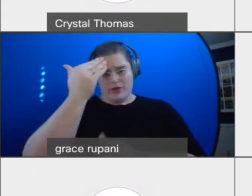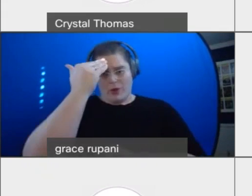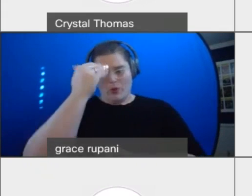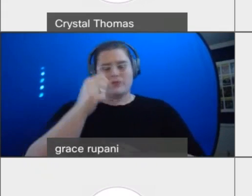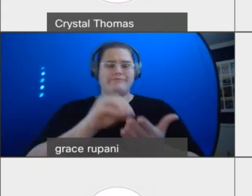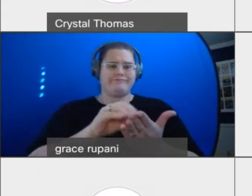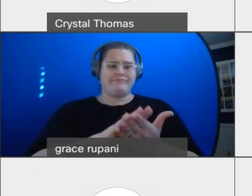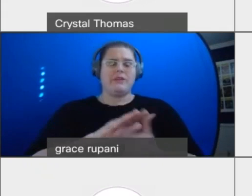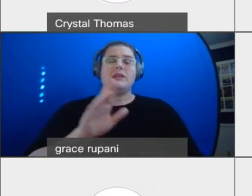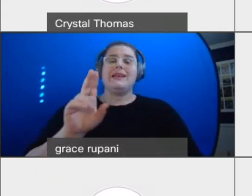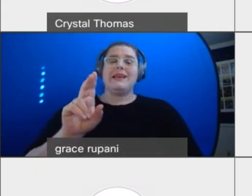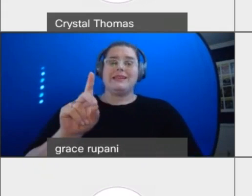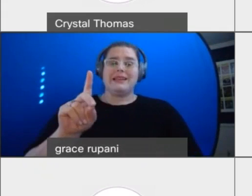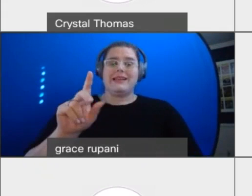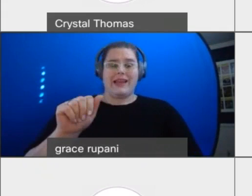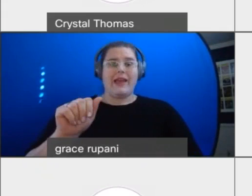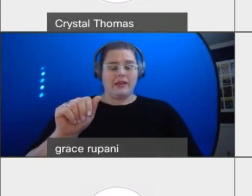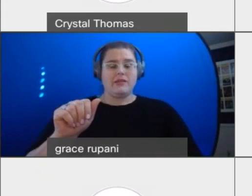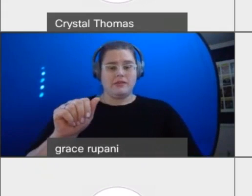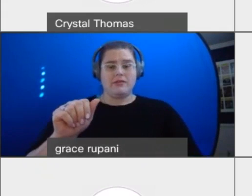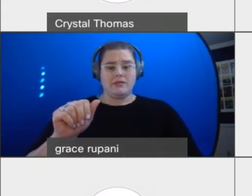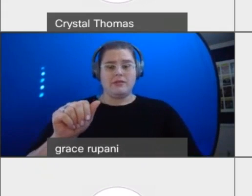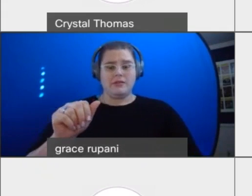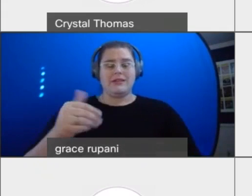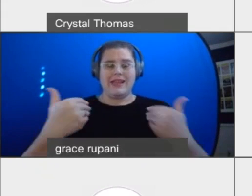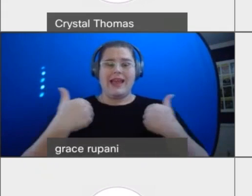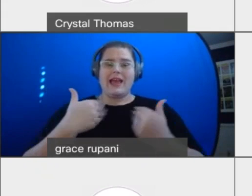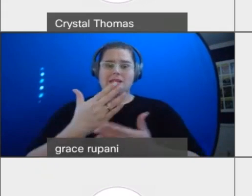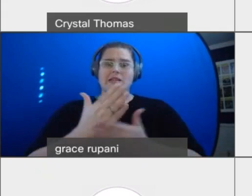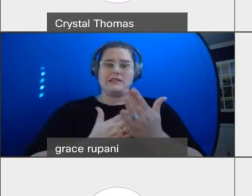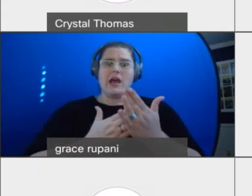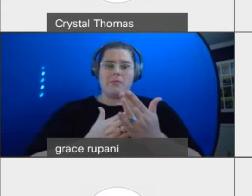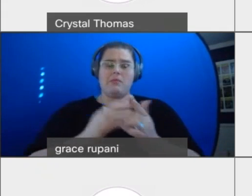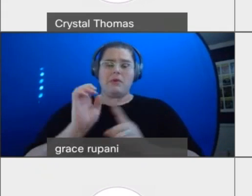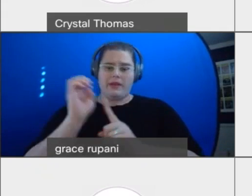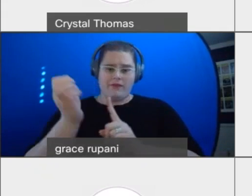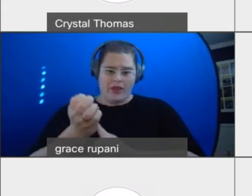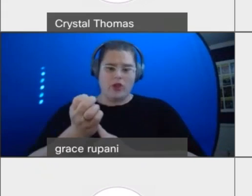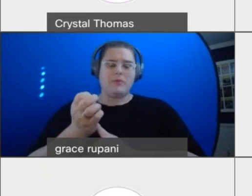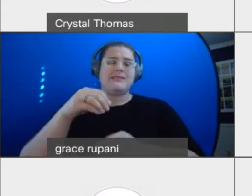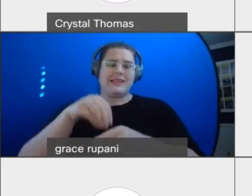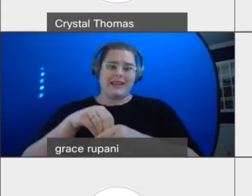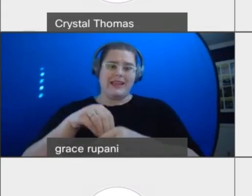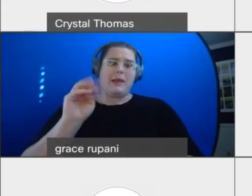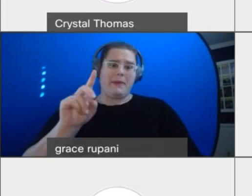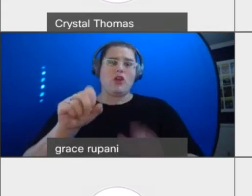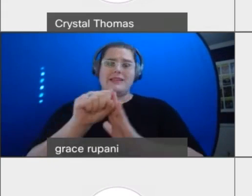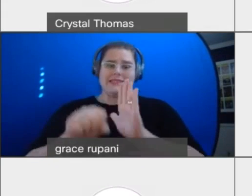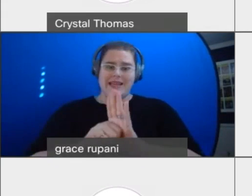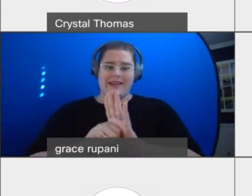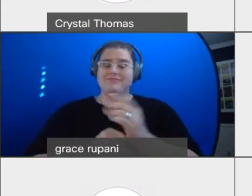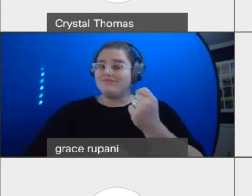DDA does have settings that are in the state of Maryland, and we will not be able